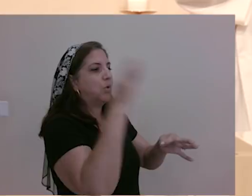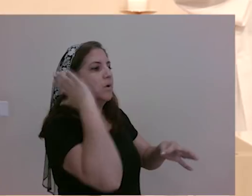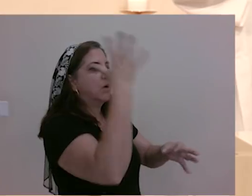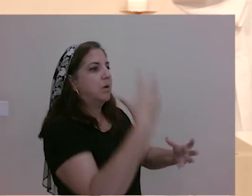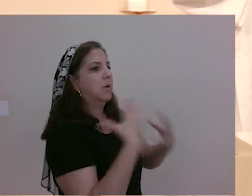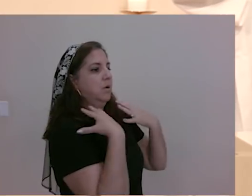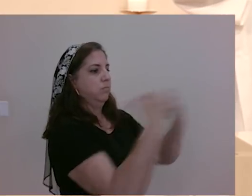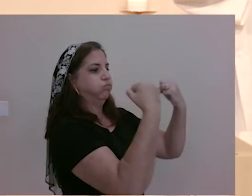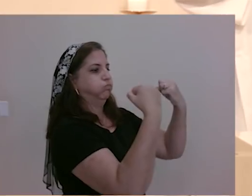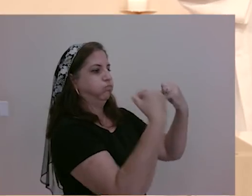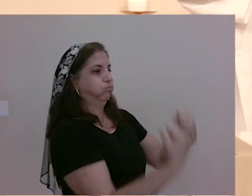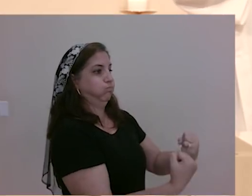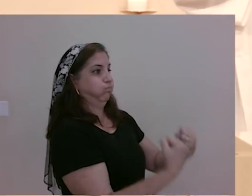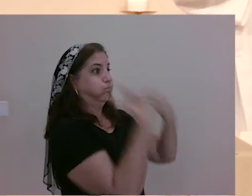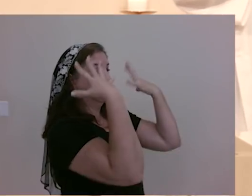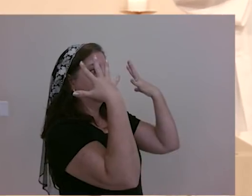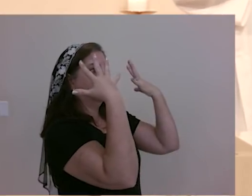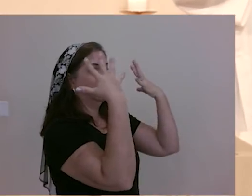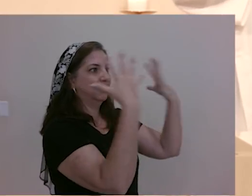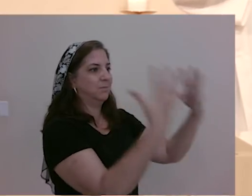healed.